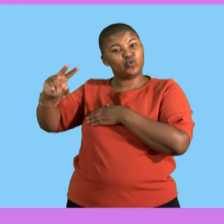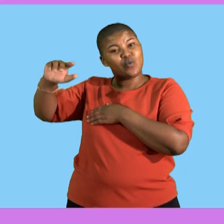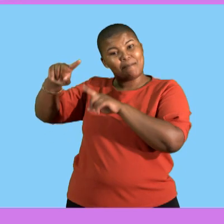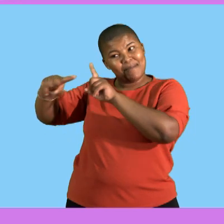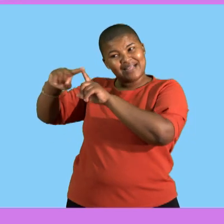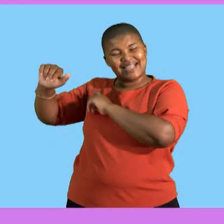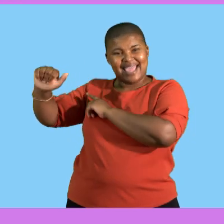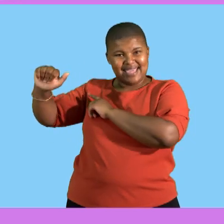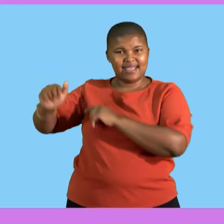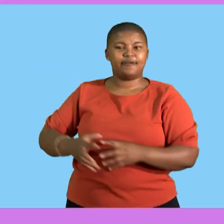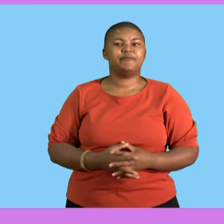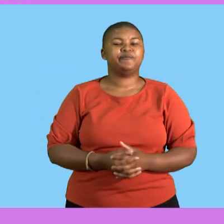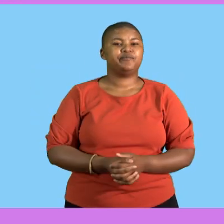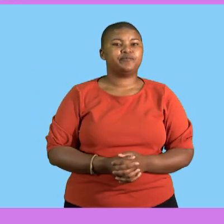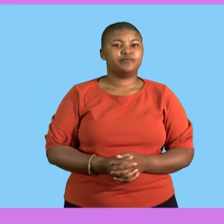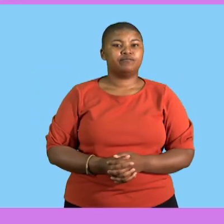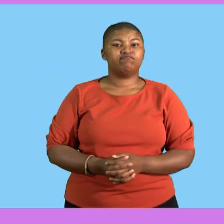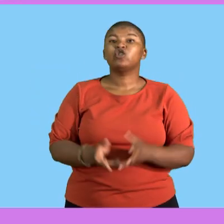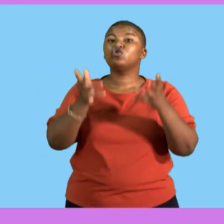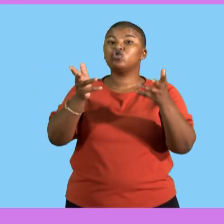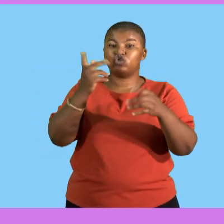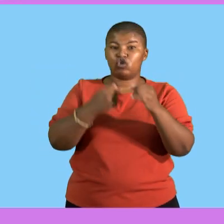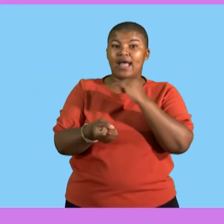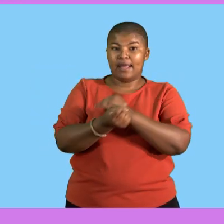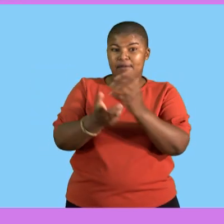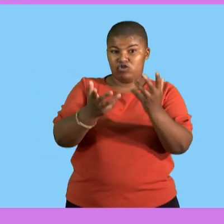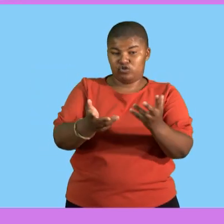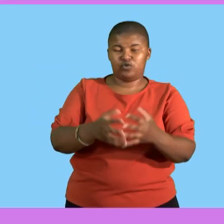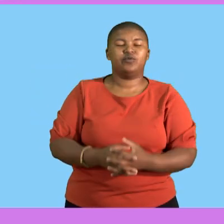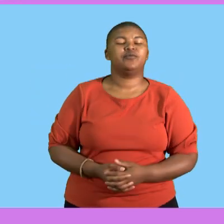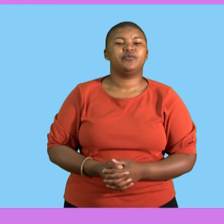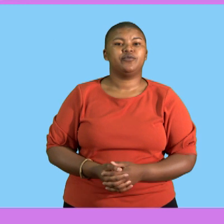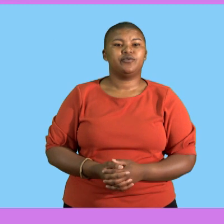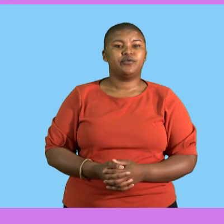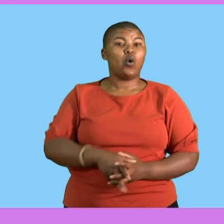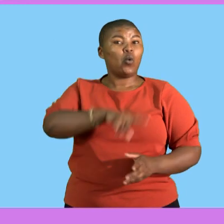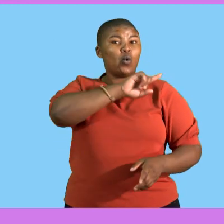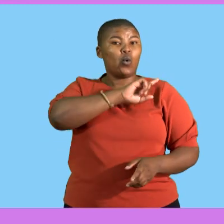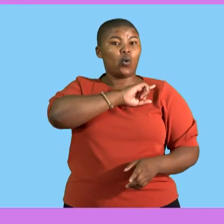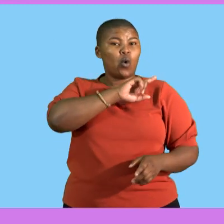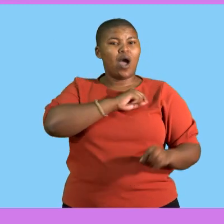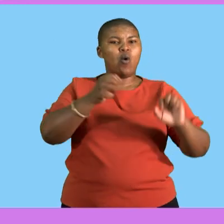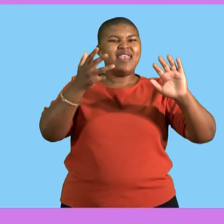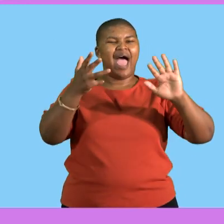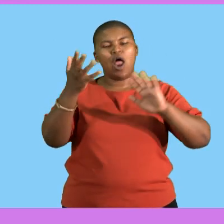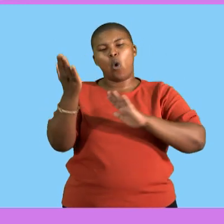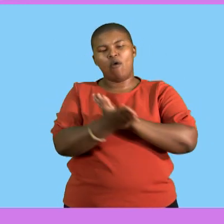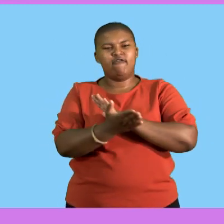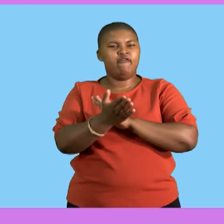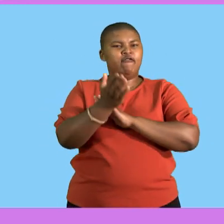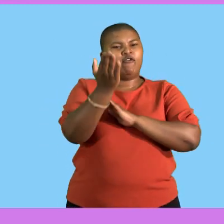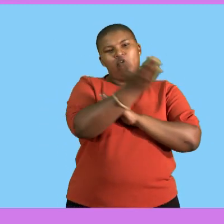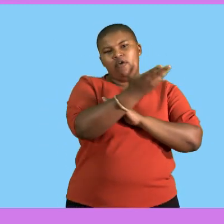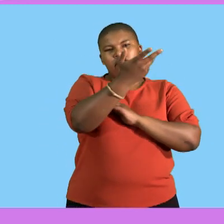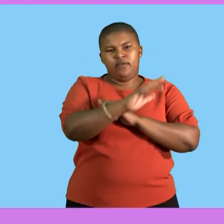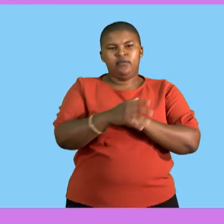522 plus A. This is what is left on my right hand side because 9 will fall off. Then I